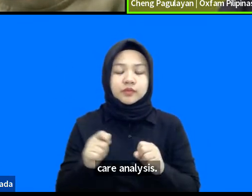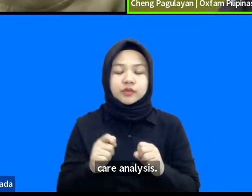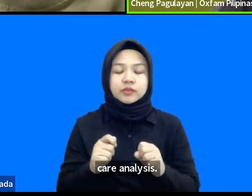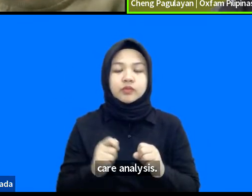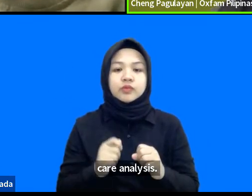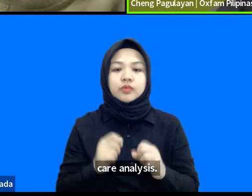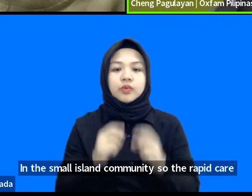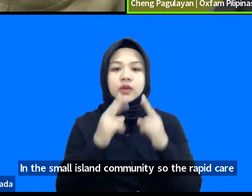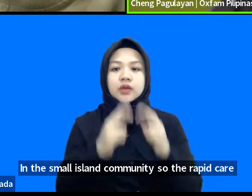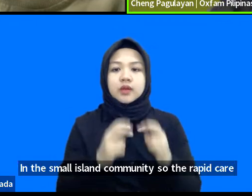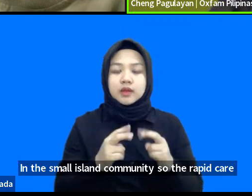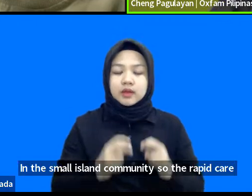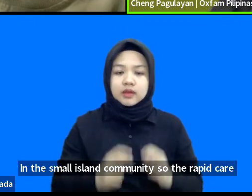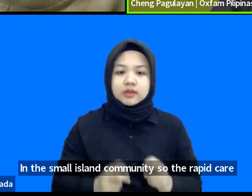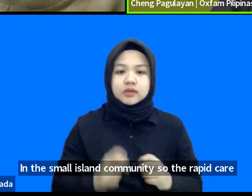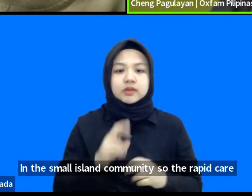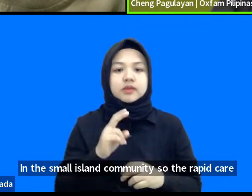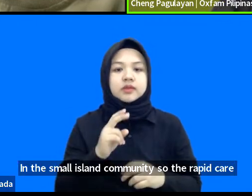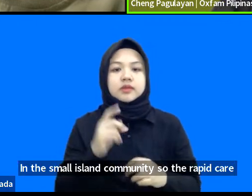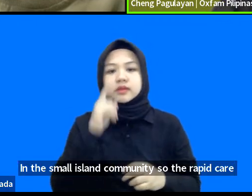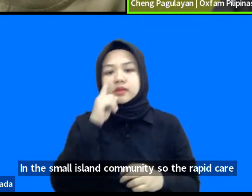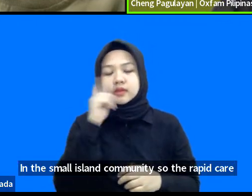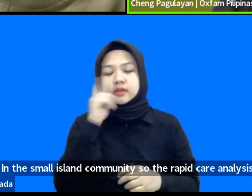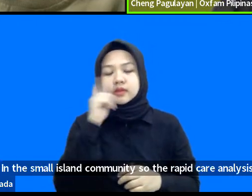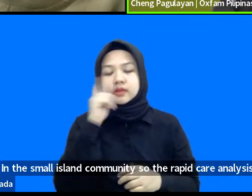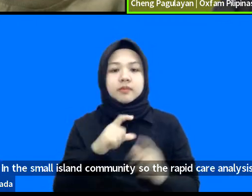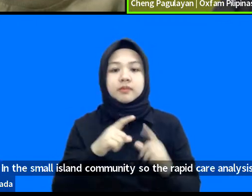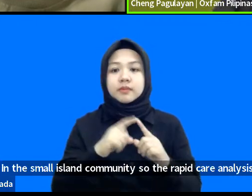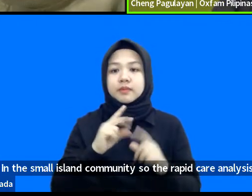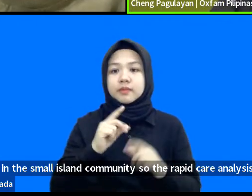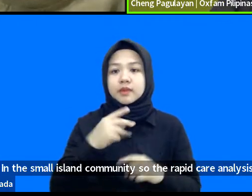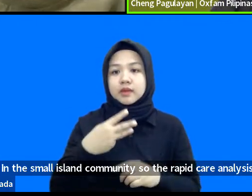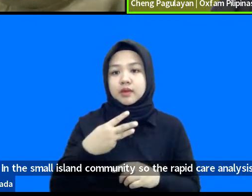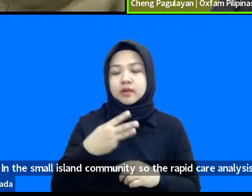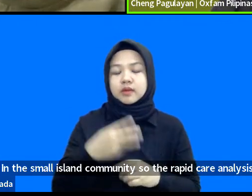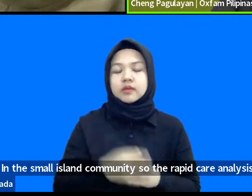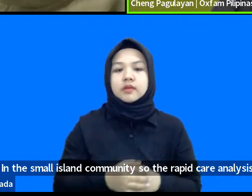care analysis is basically it tries to